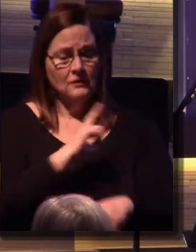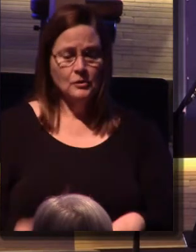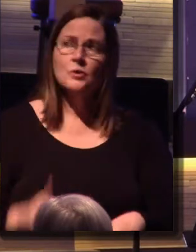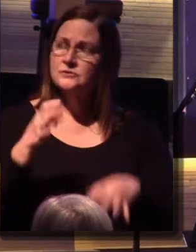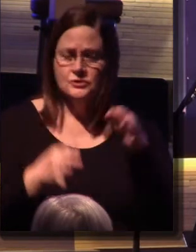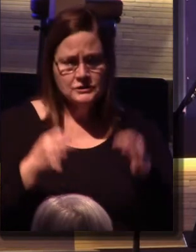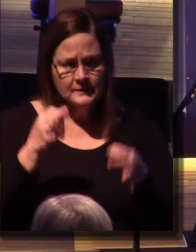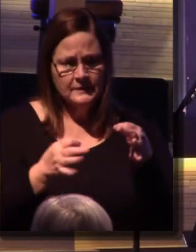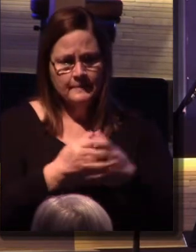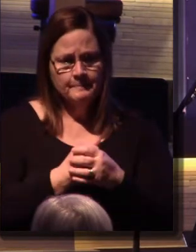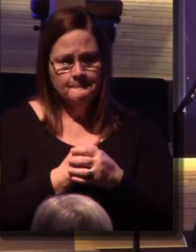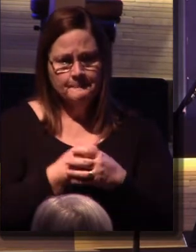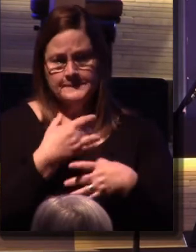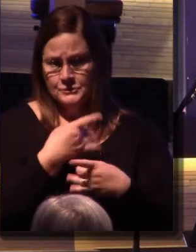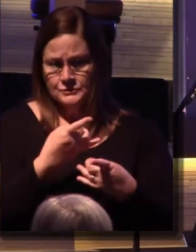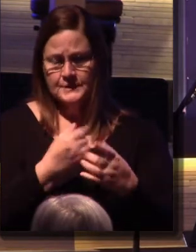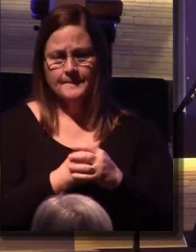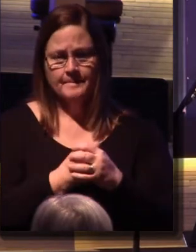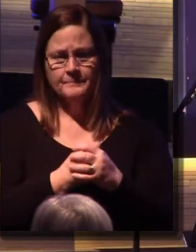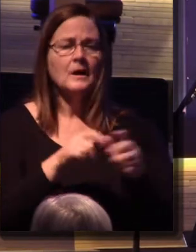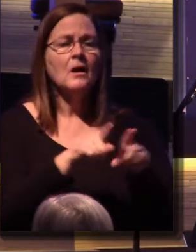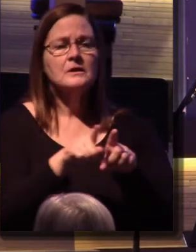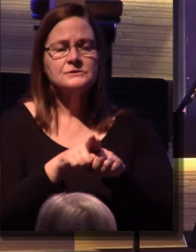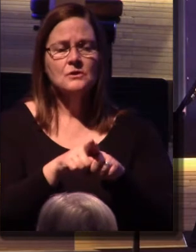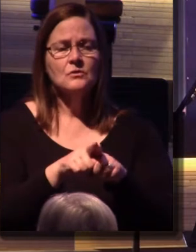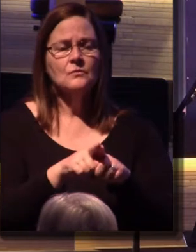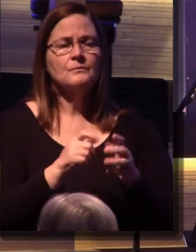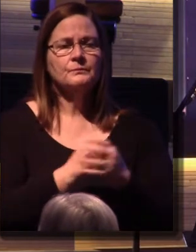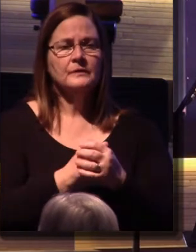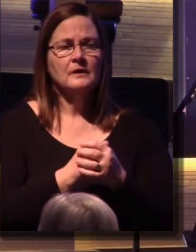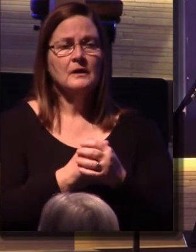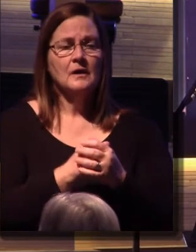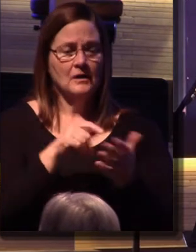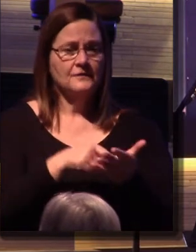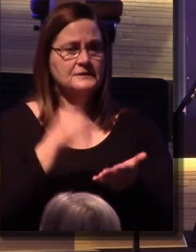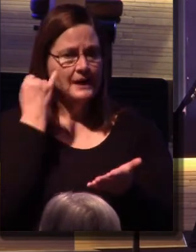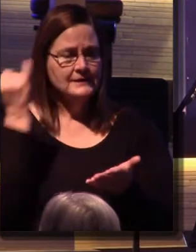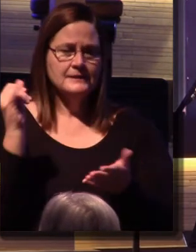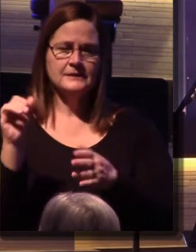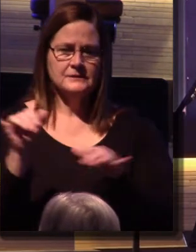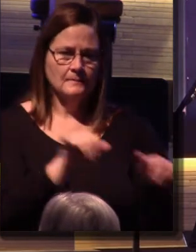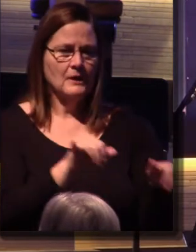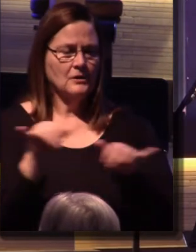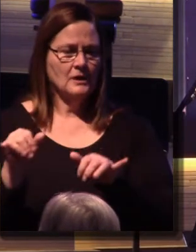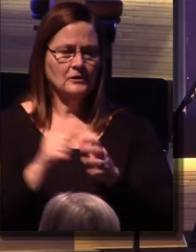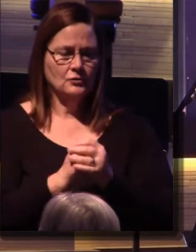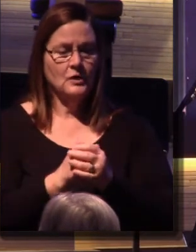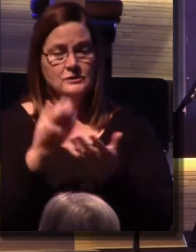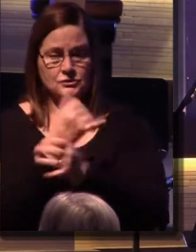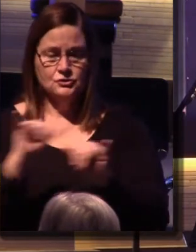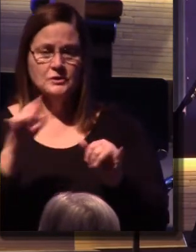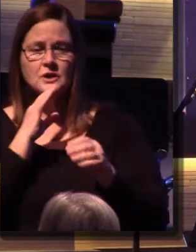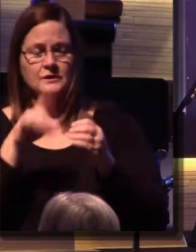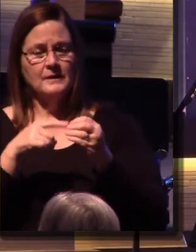time of the Lord's judgment. And what's interesting is that it's also, this whole idea is parallel to what Yeshua spoke of in